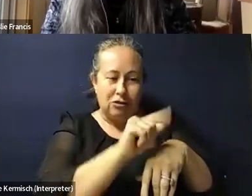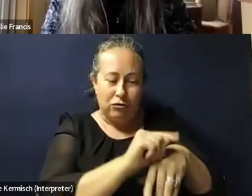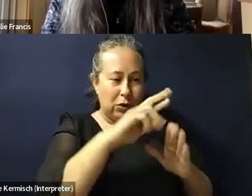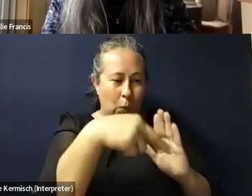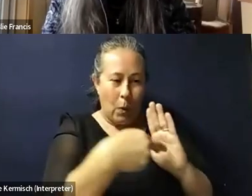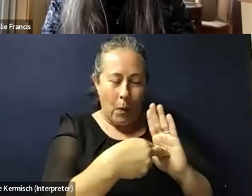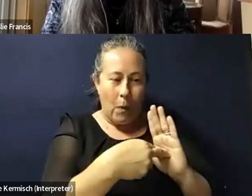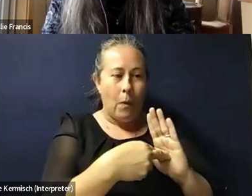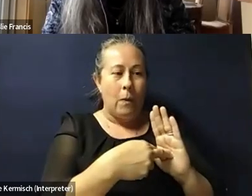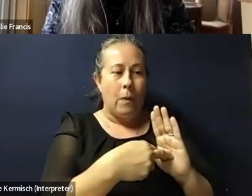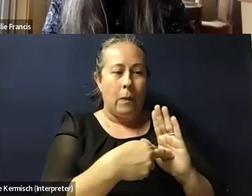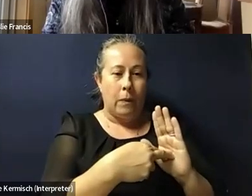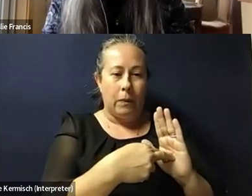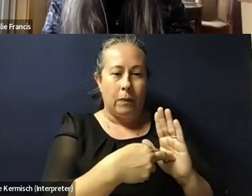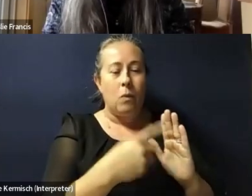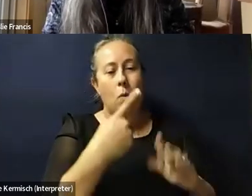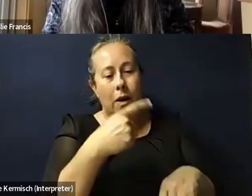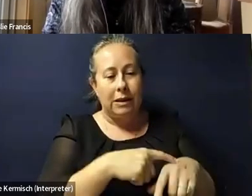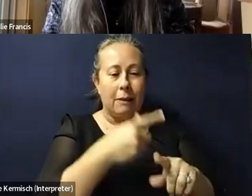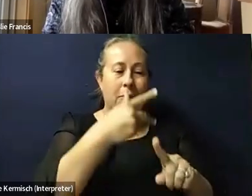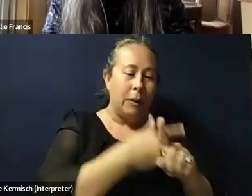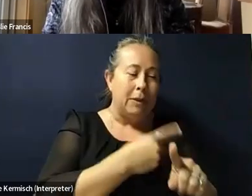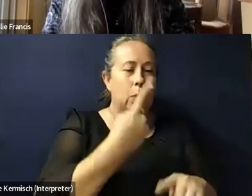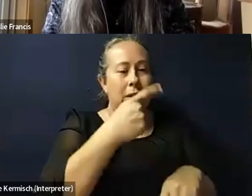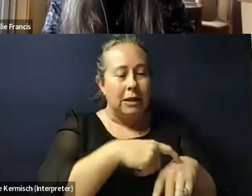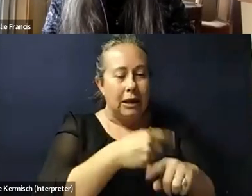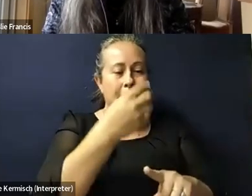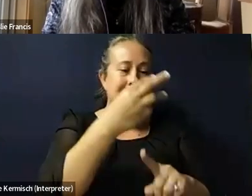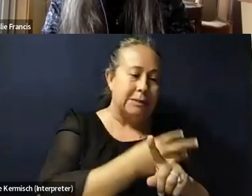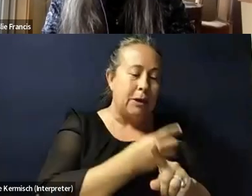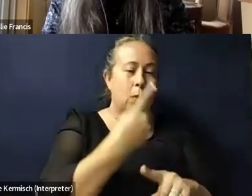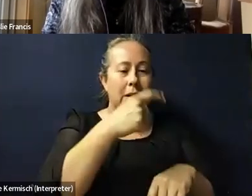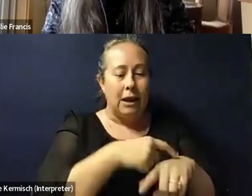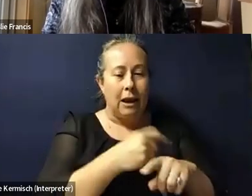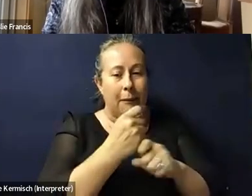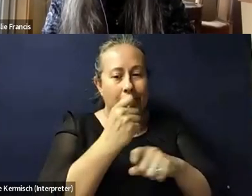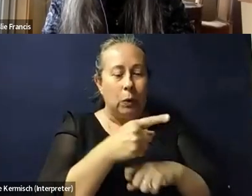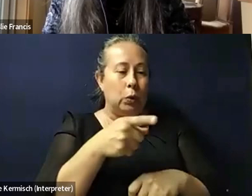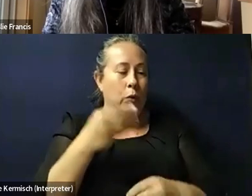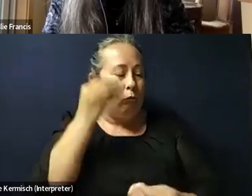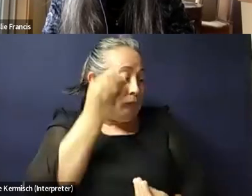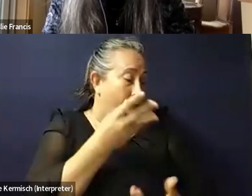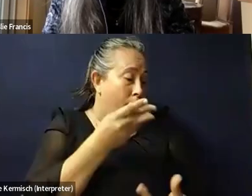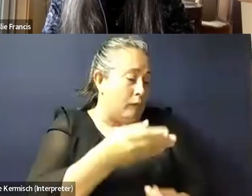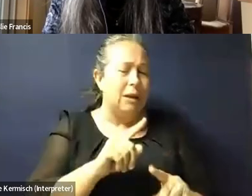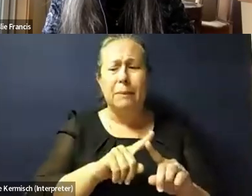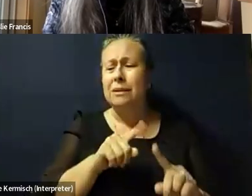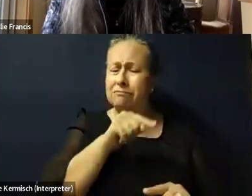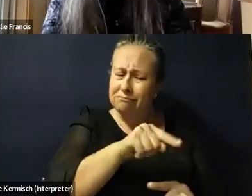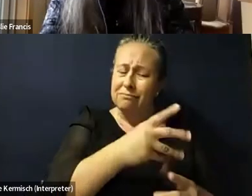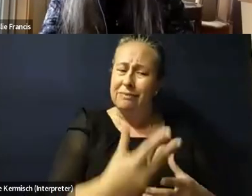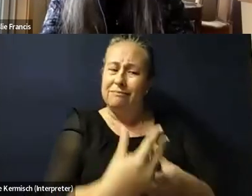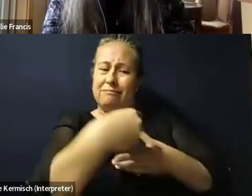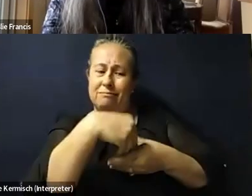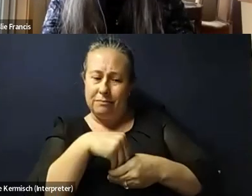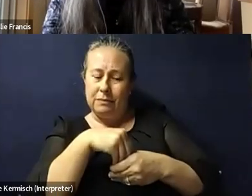is, you know, that once in 3 months or once in 6 months or once a year, you're sort of updating them, but they actually have to be a part of